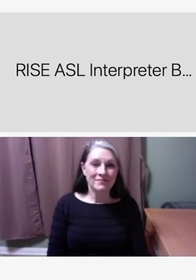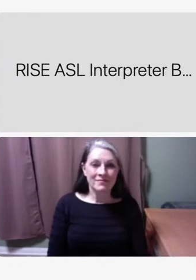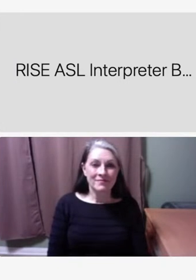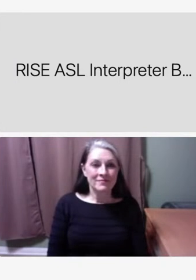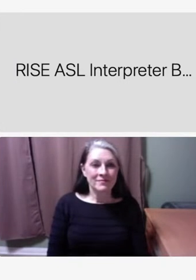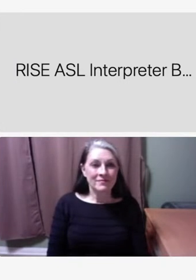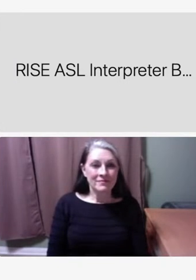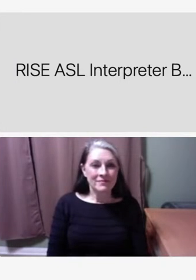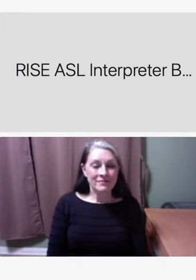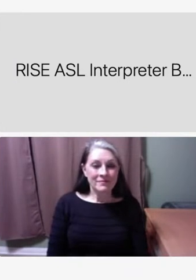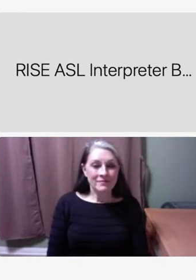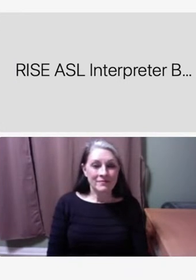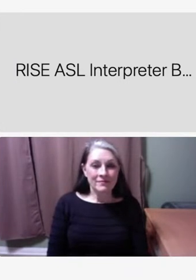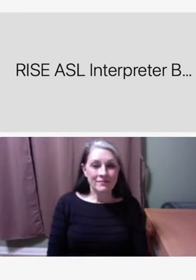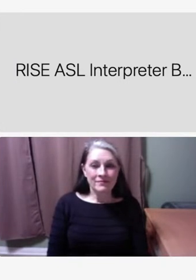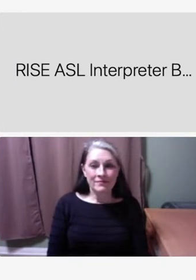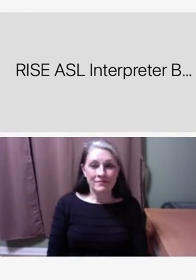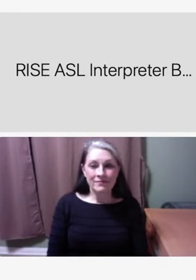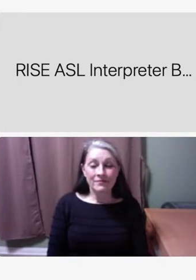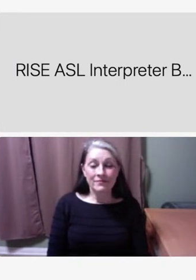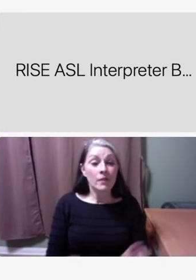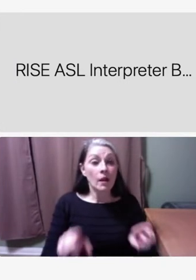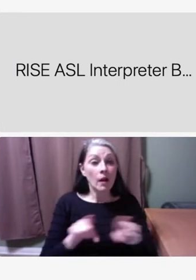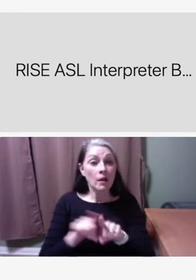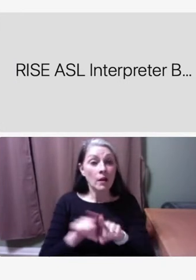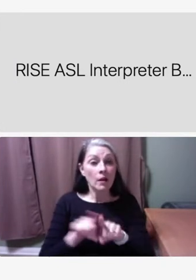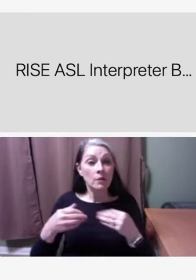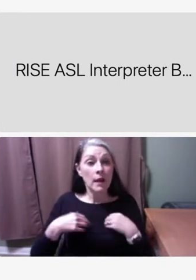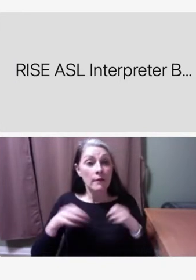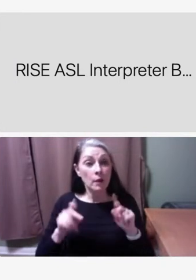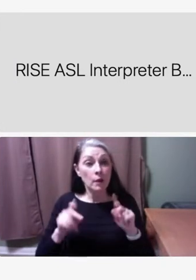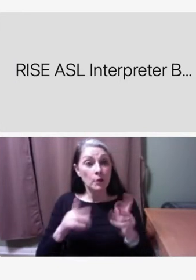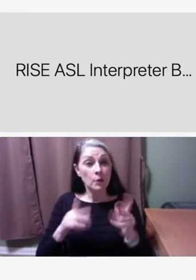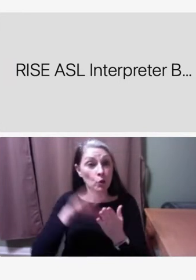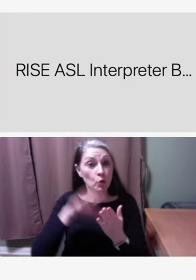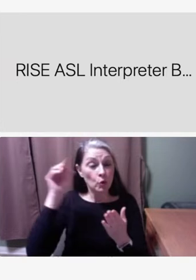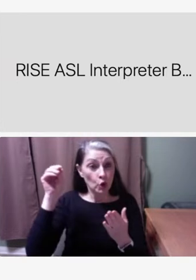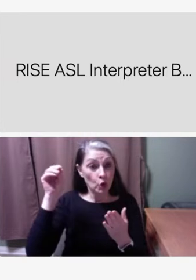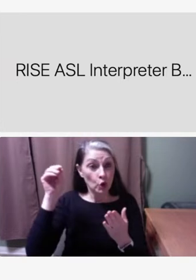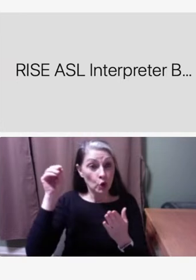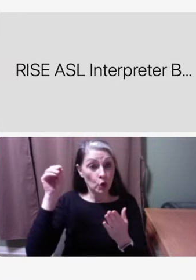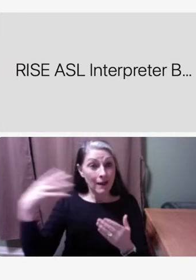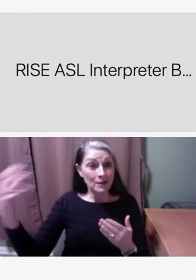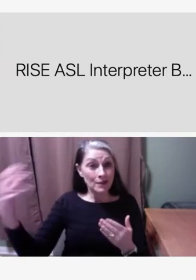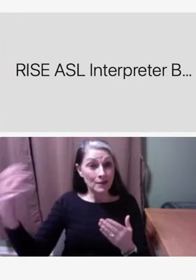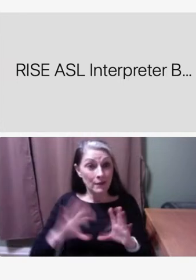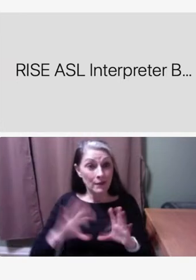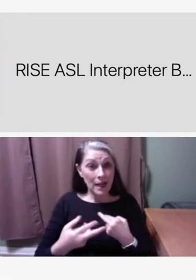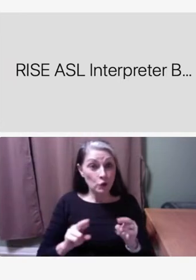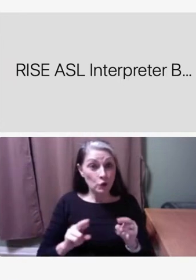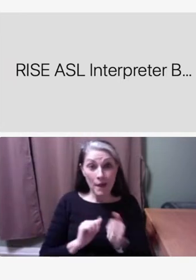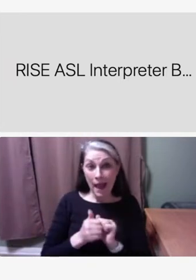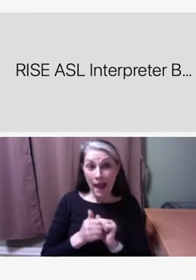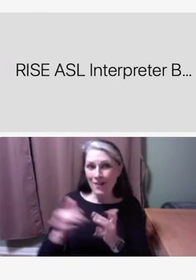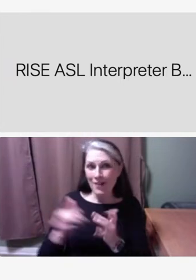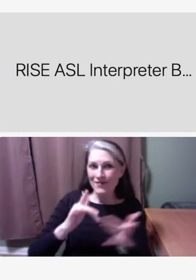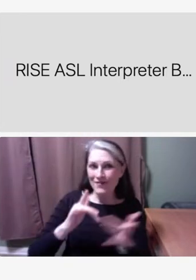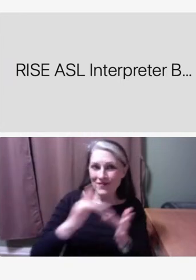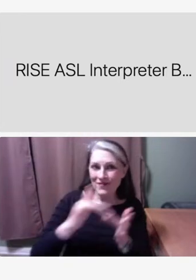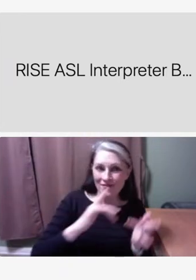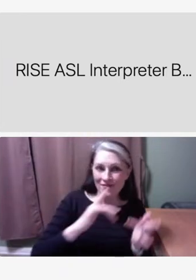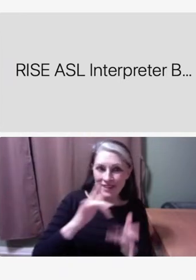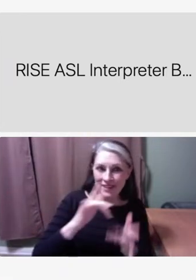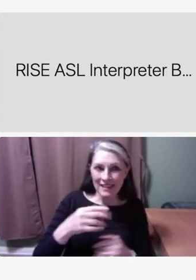Silver students also have the opportunities to learn outside of the classroom through field trips, such as the Hamilton play trip. As someone